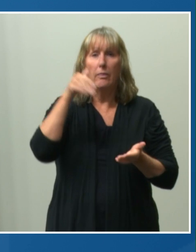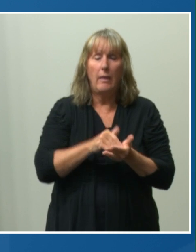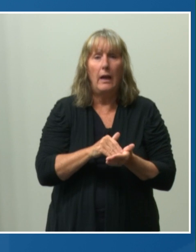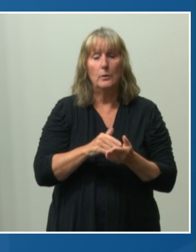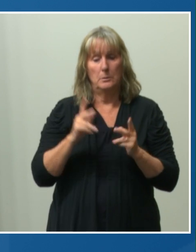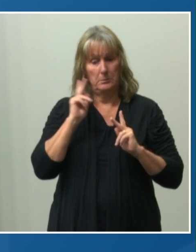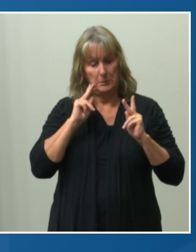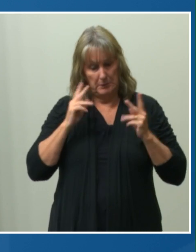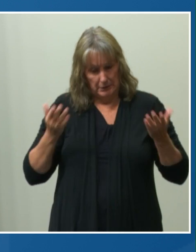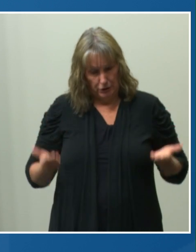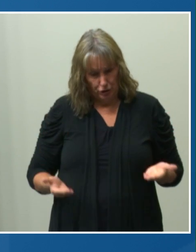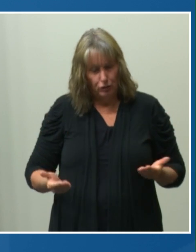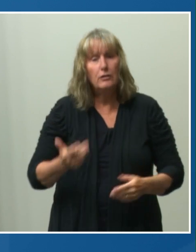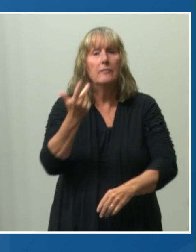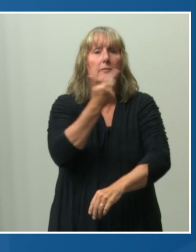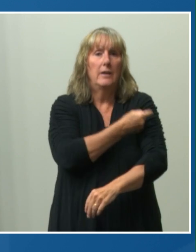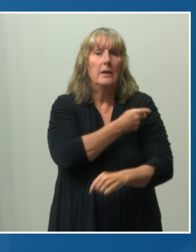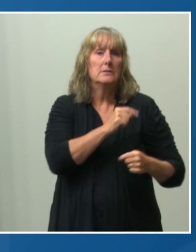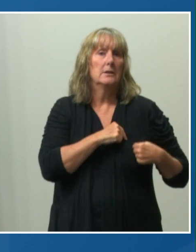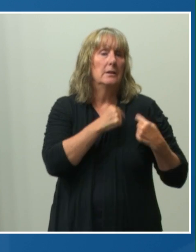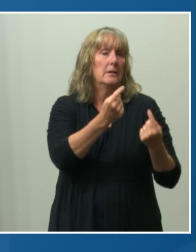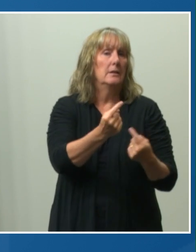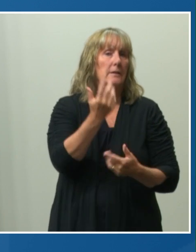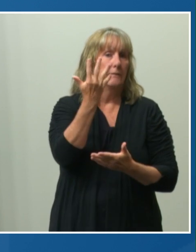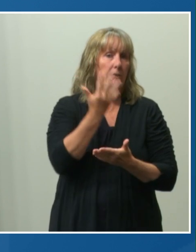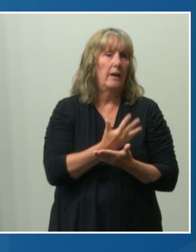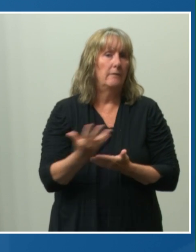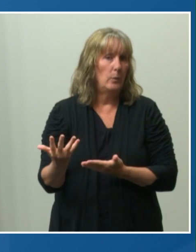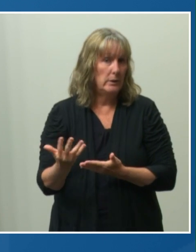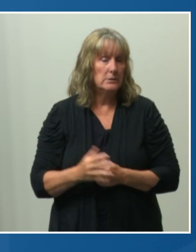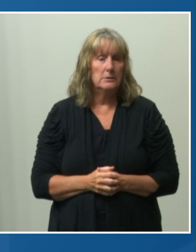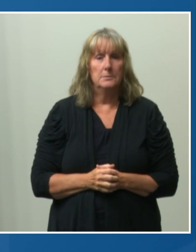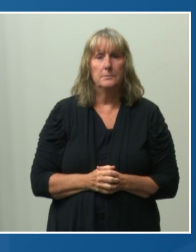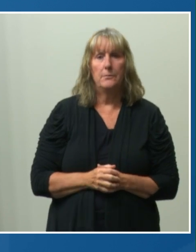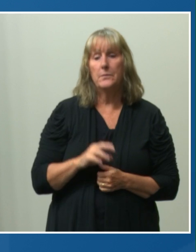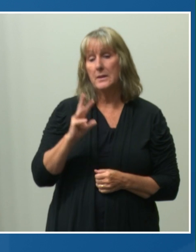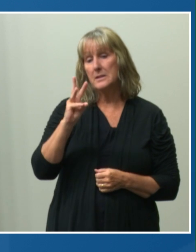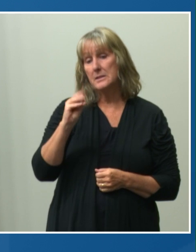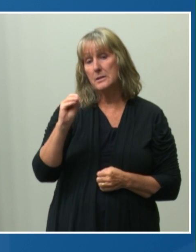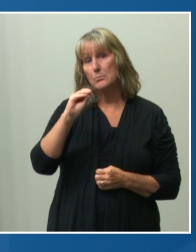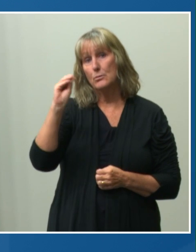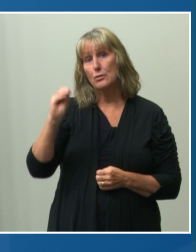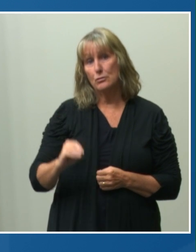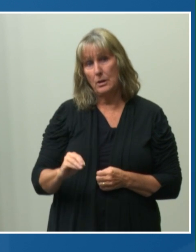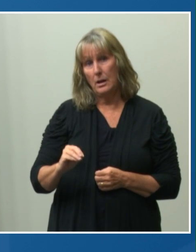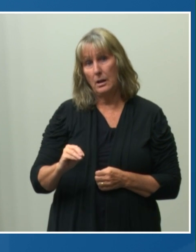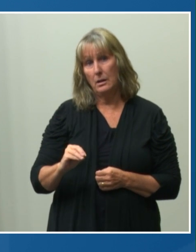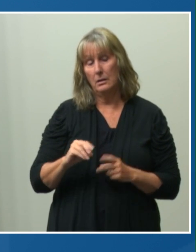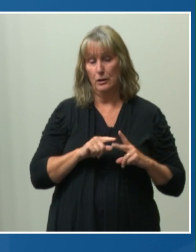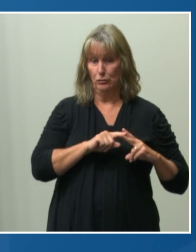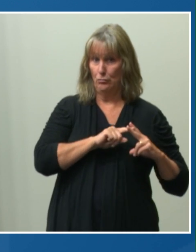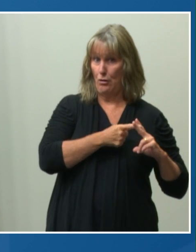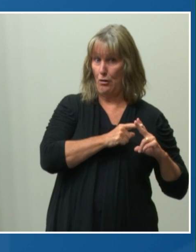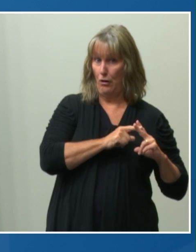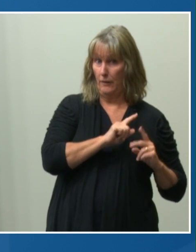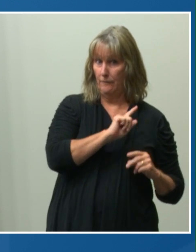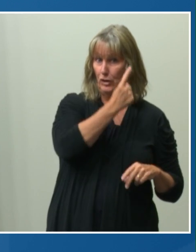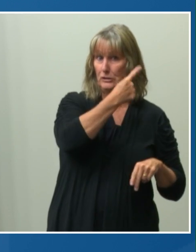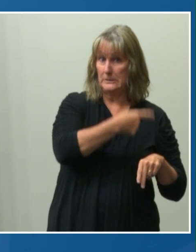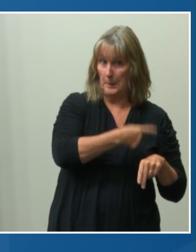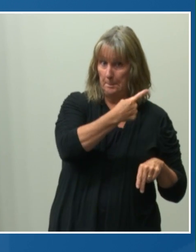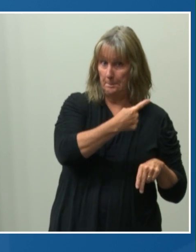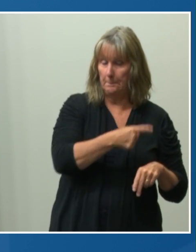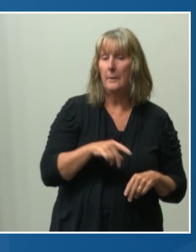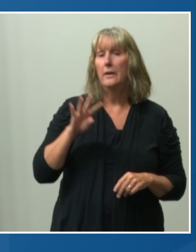County residents were vaccinated over the past 5 weeks. About 60% were initiating vaccination, and